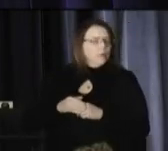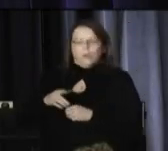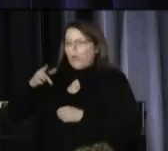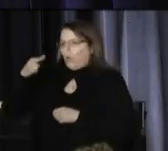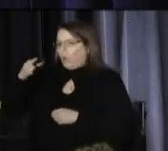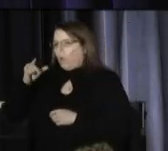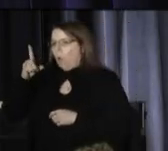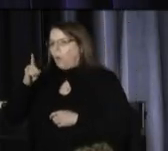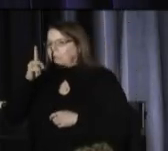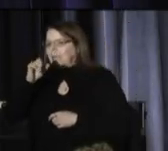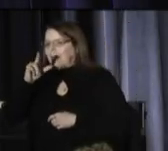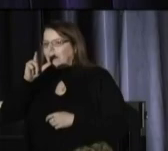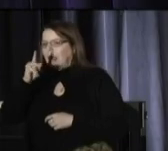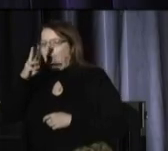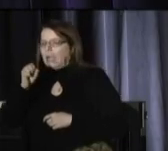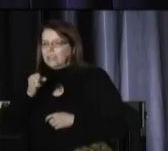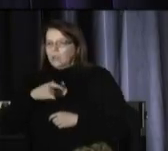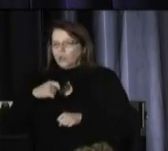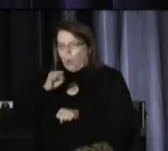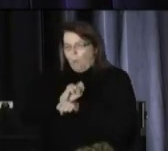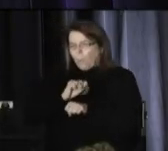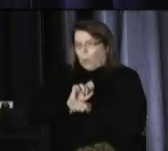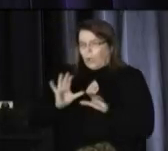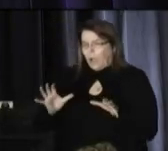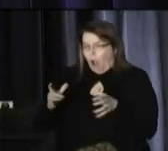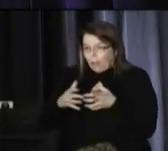Goldilocks. So I'm working on a collection, I think.